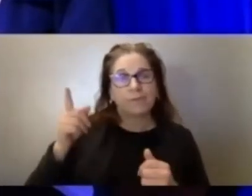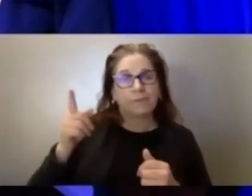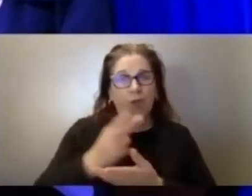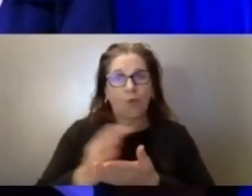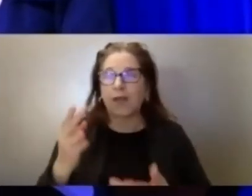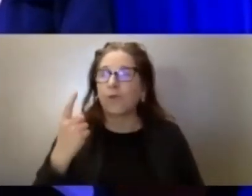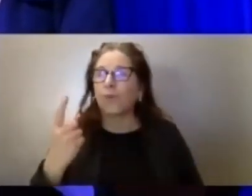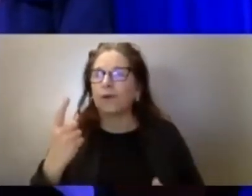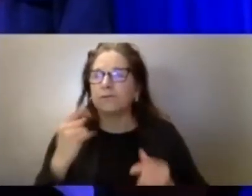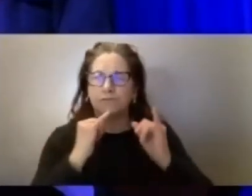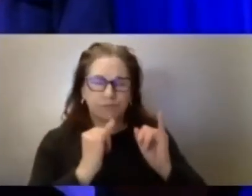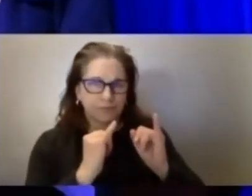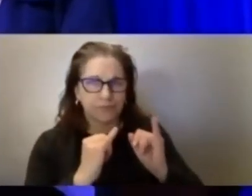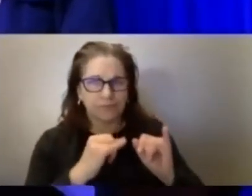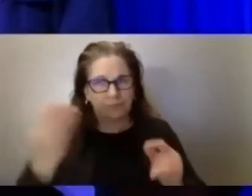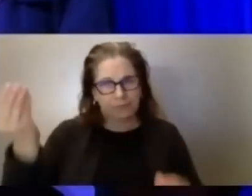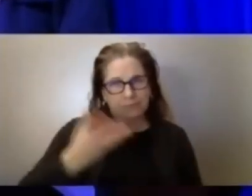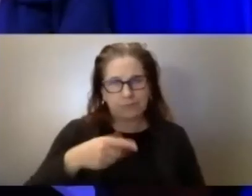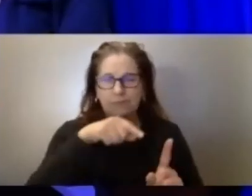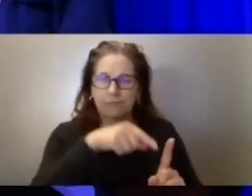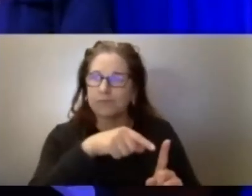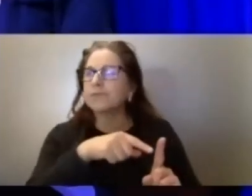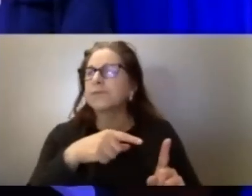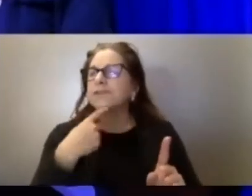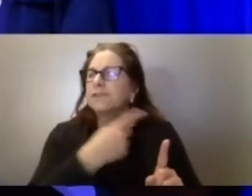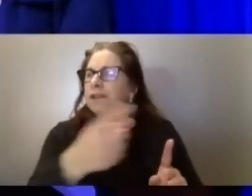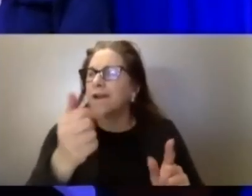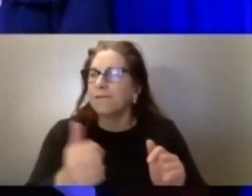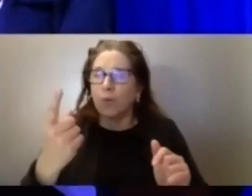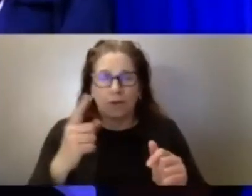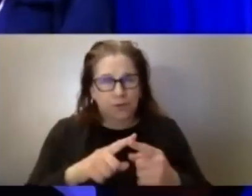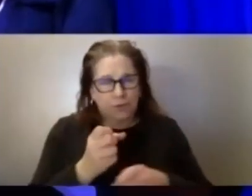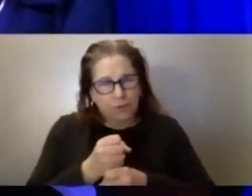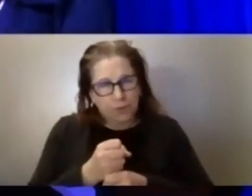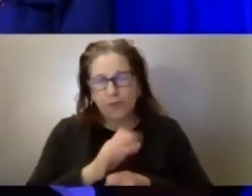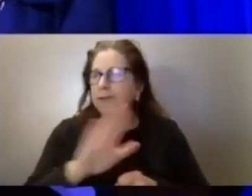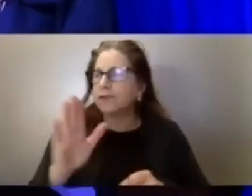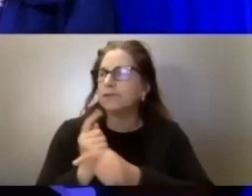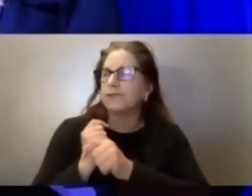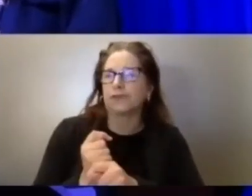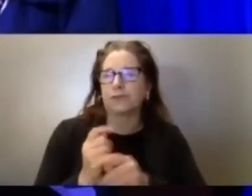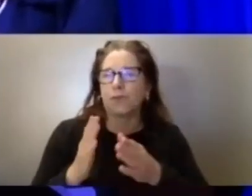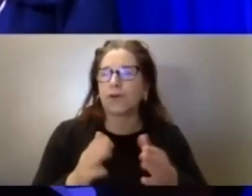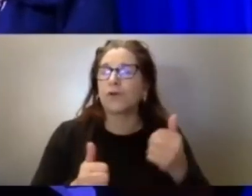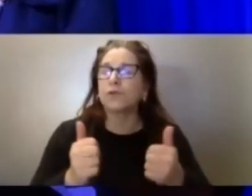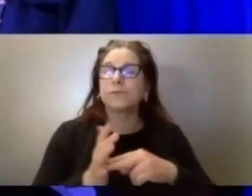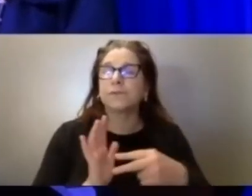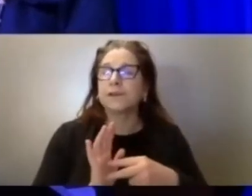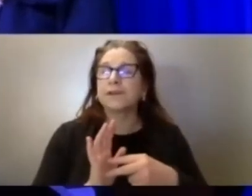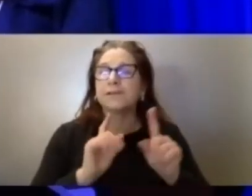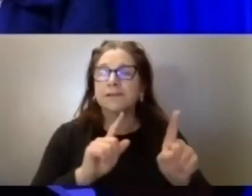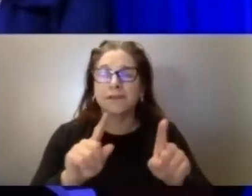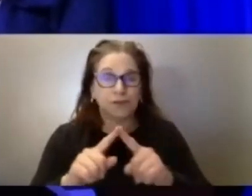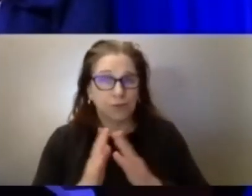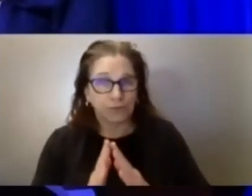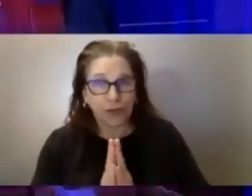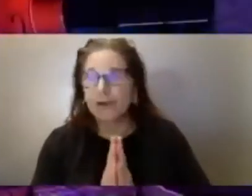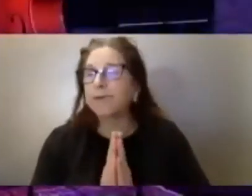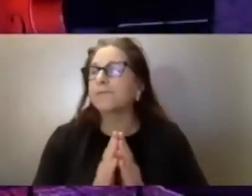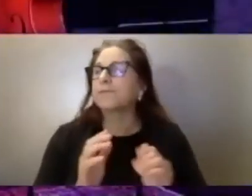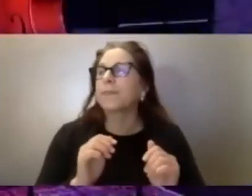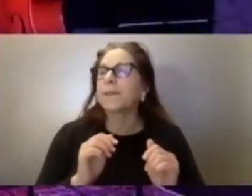Ones instructed her to tell everyone to keep hold of their traditional ways, which meant attending to prayer and minding their attention in